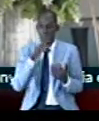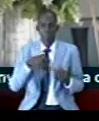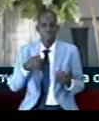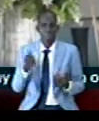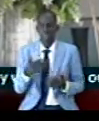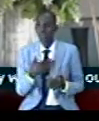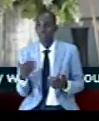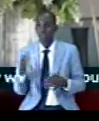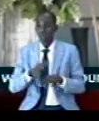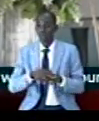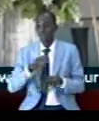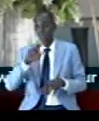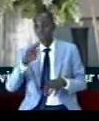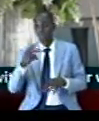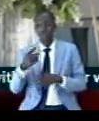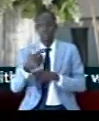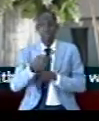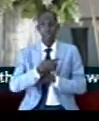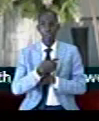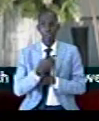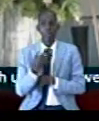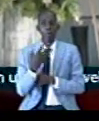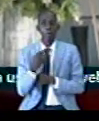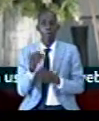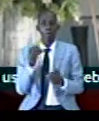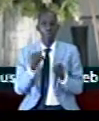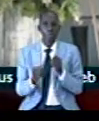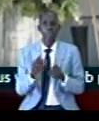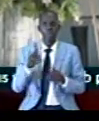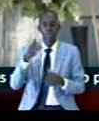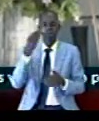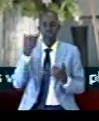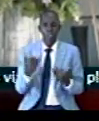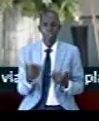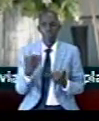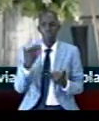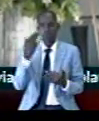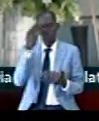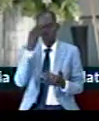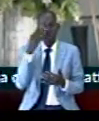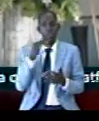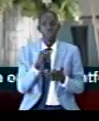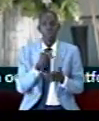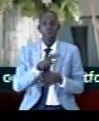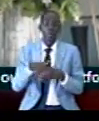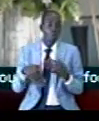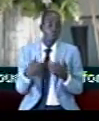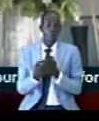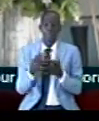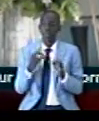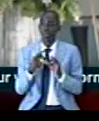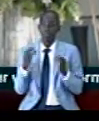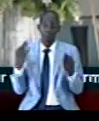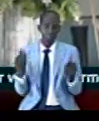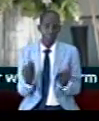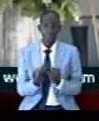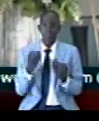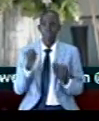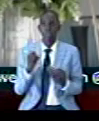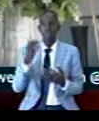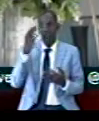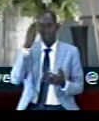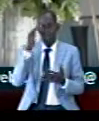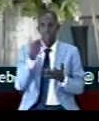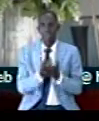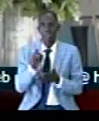The third day, of which I knew all of my family members, the entire extended family knew that I don't take anything